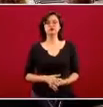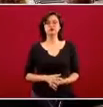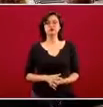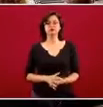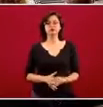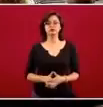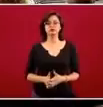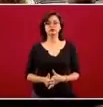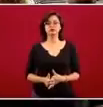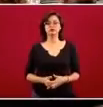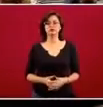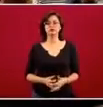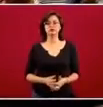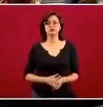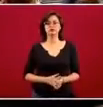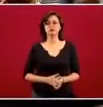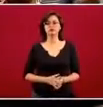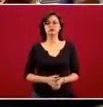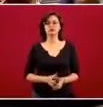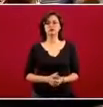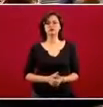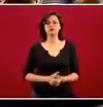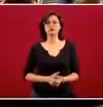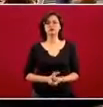stage of treatment.